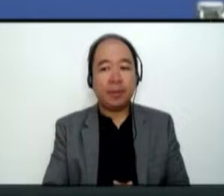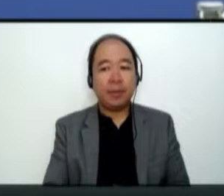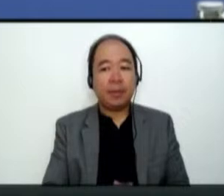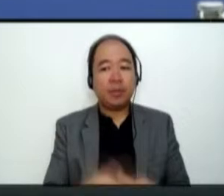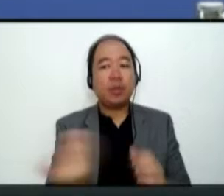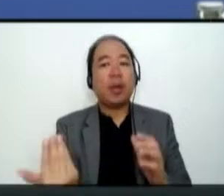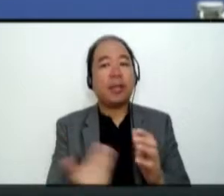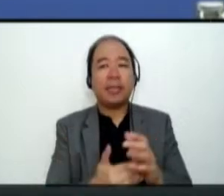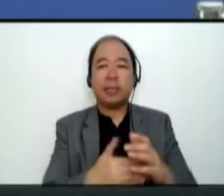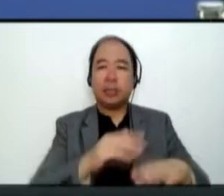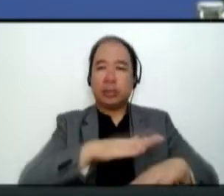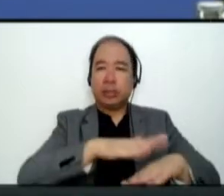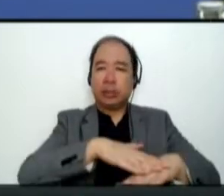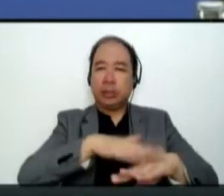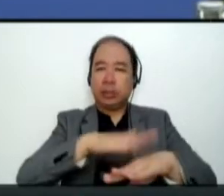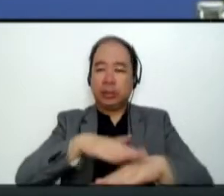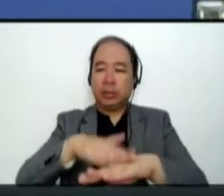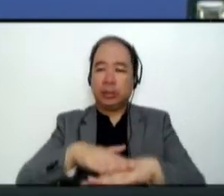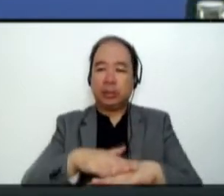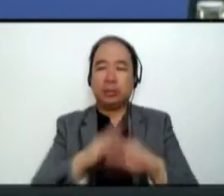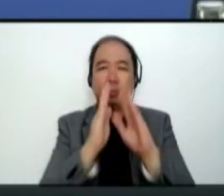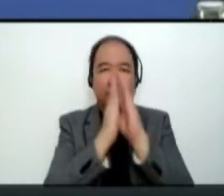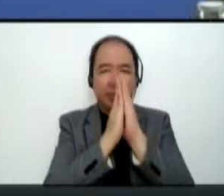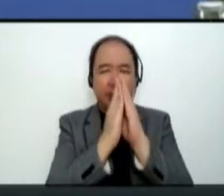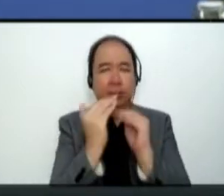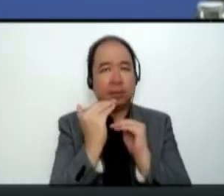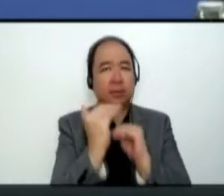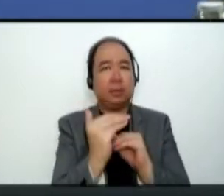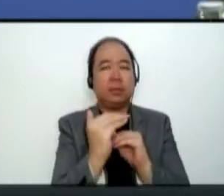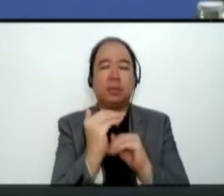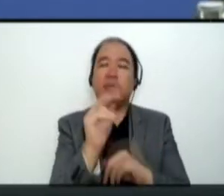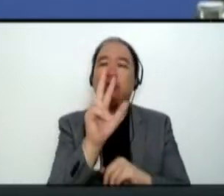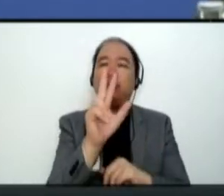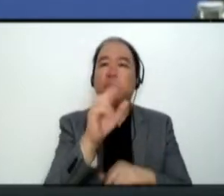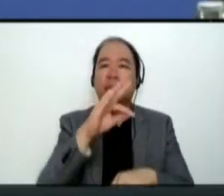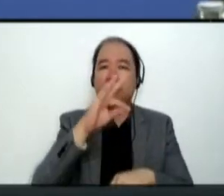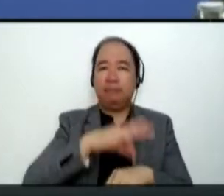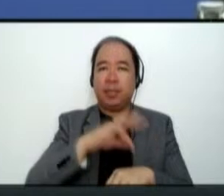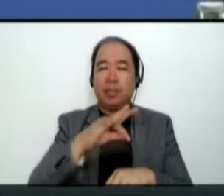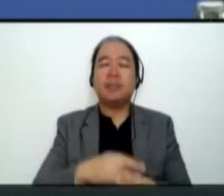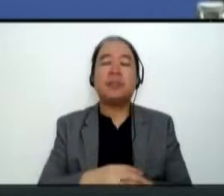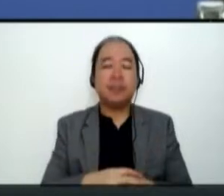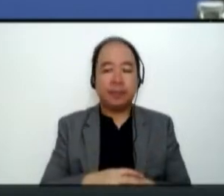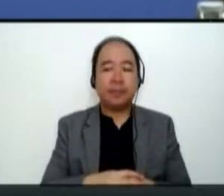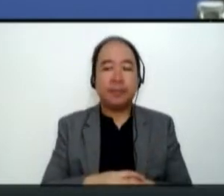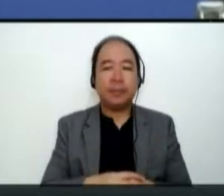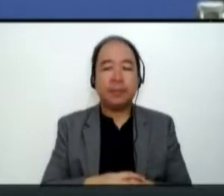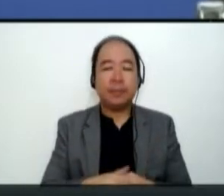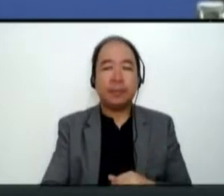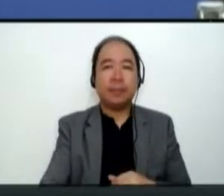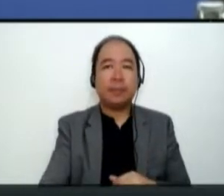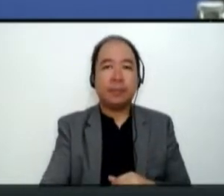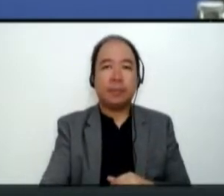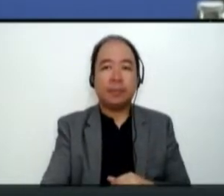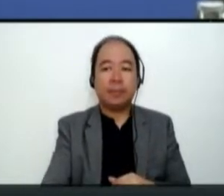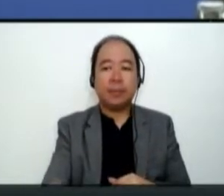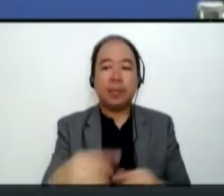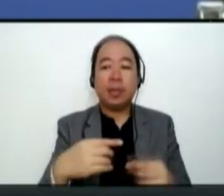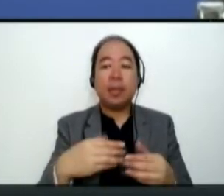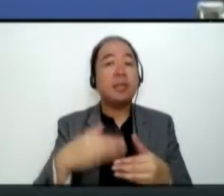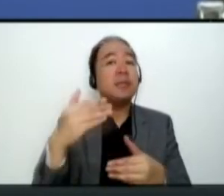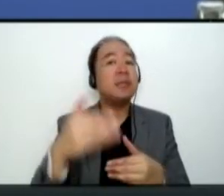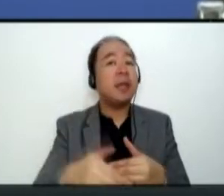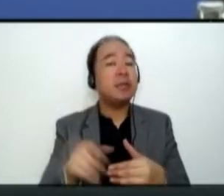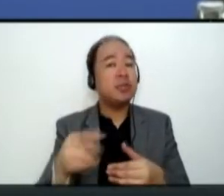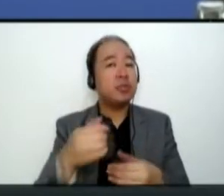all the delegates to strictly with 3 minutes of the intervention. And the next speaker on my list is the distinguished